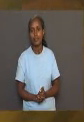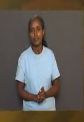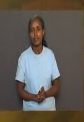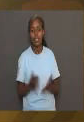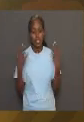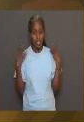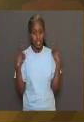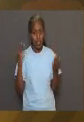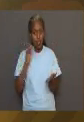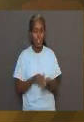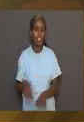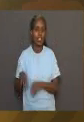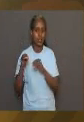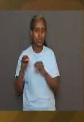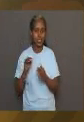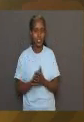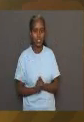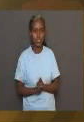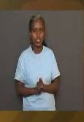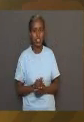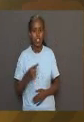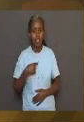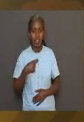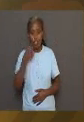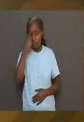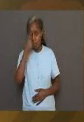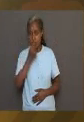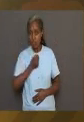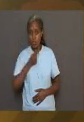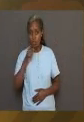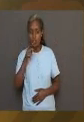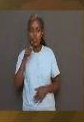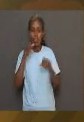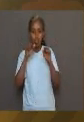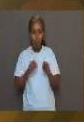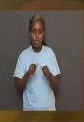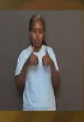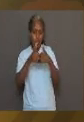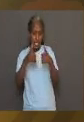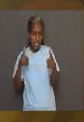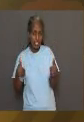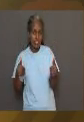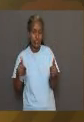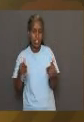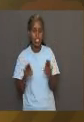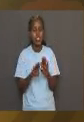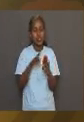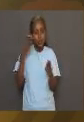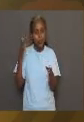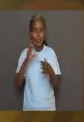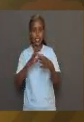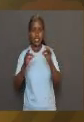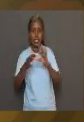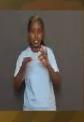Hello again, students. I am confident that you were able to identify the open